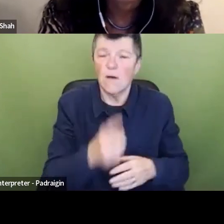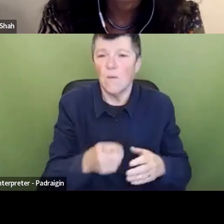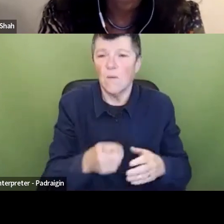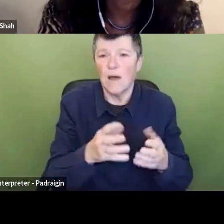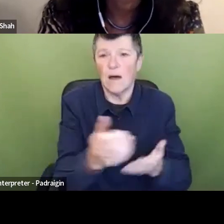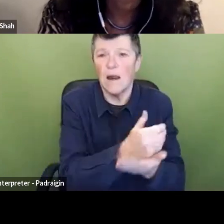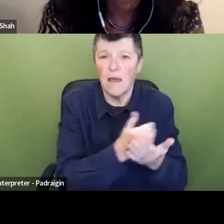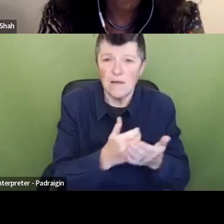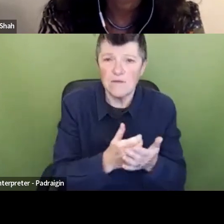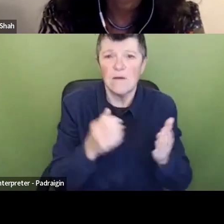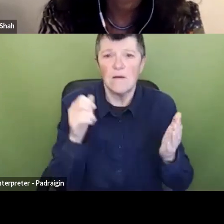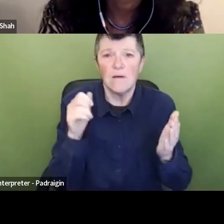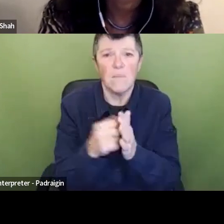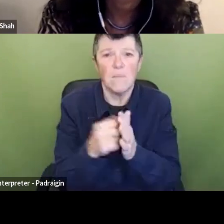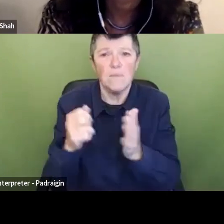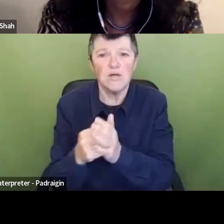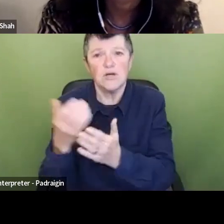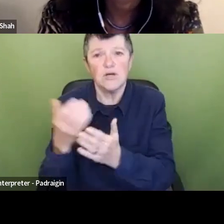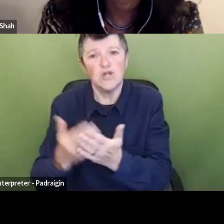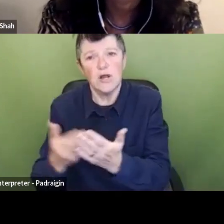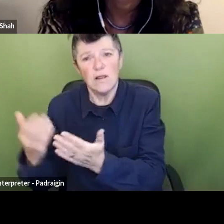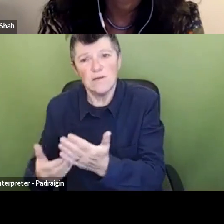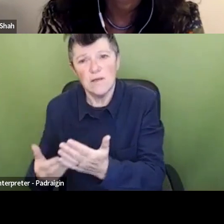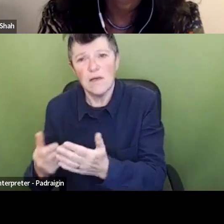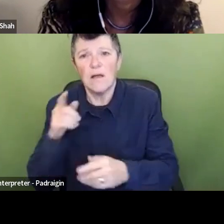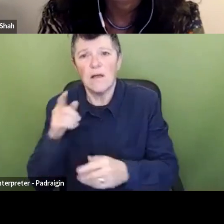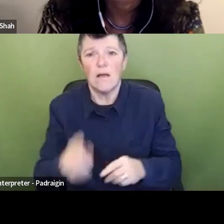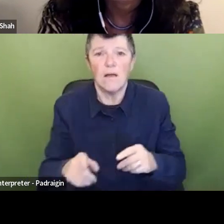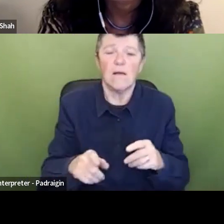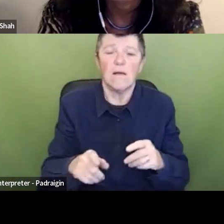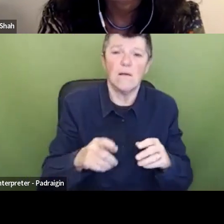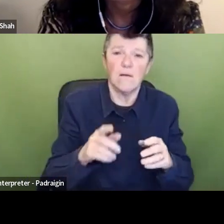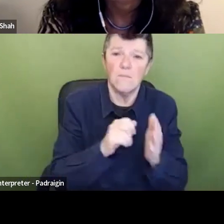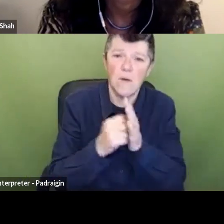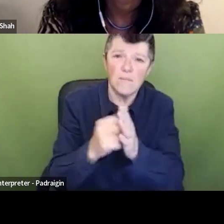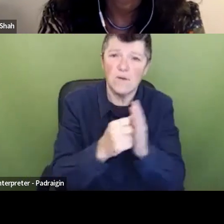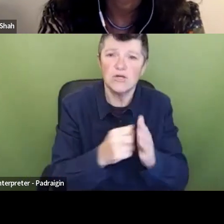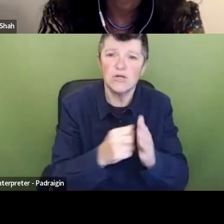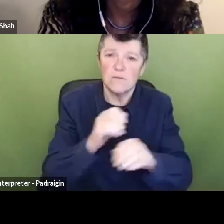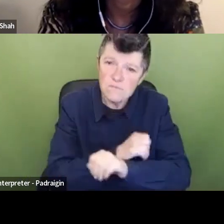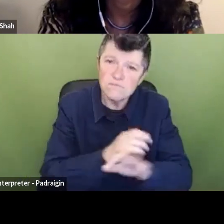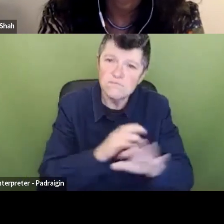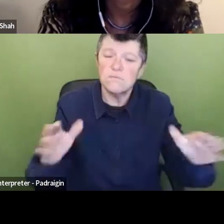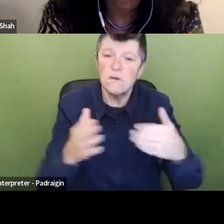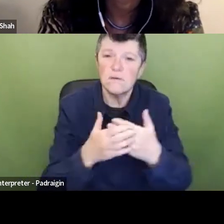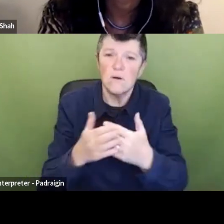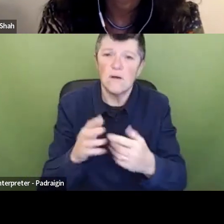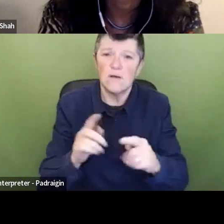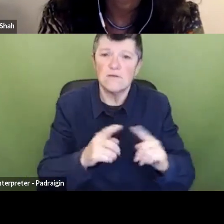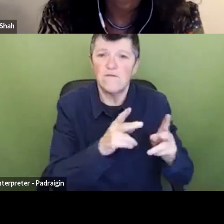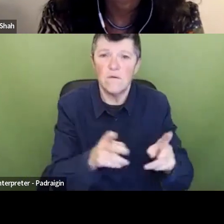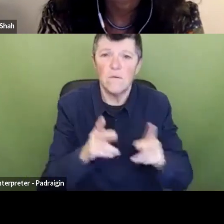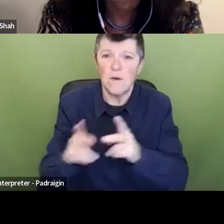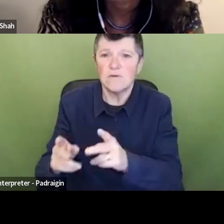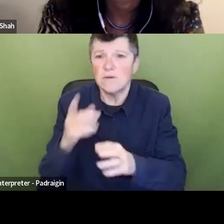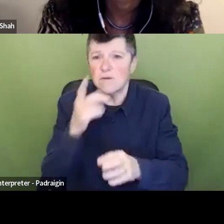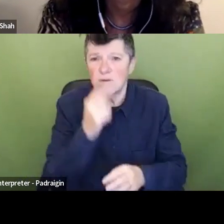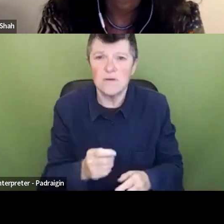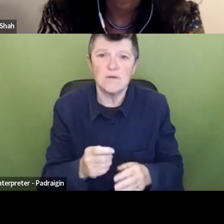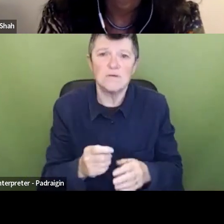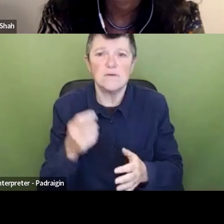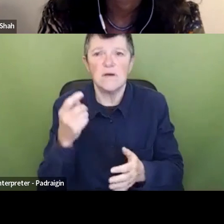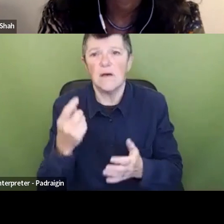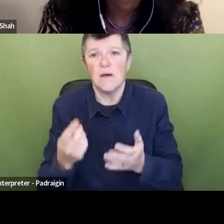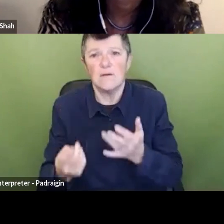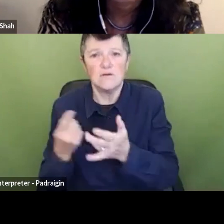journalistically, practice that more, write as early as possible and as different a medium as you can, because in the end, it's just another genre that you can easily